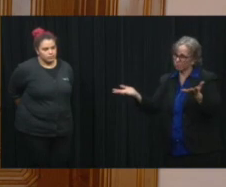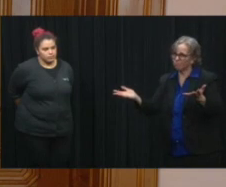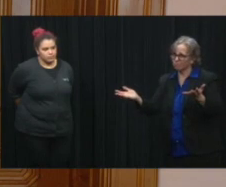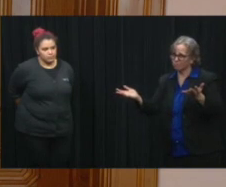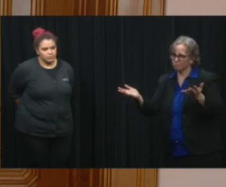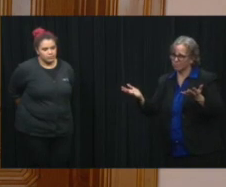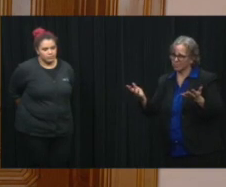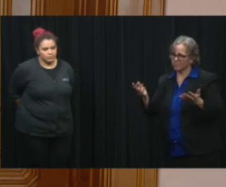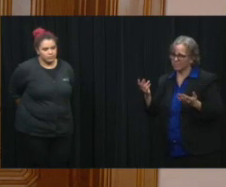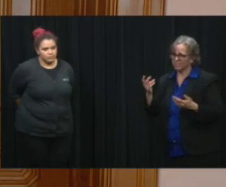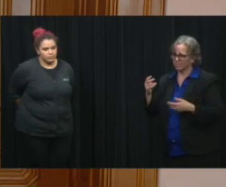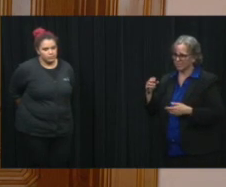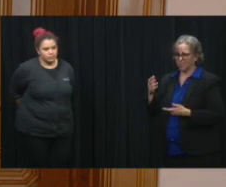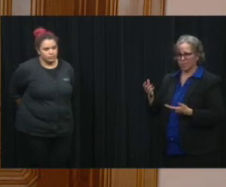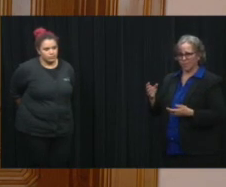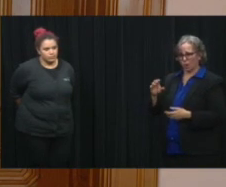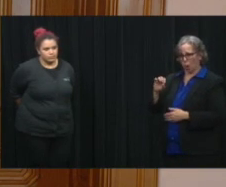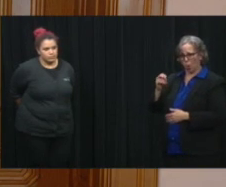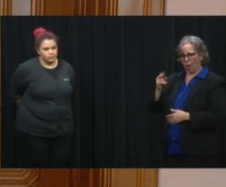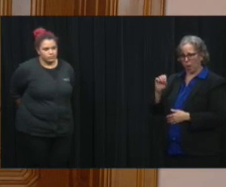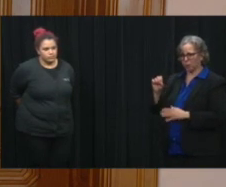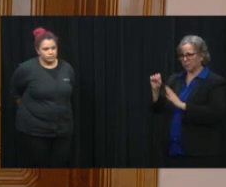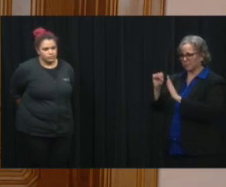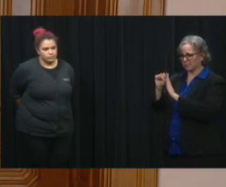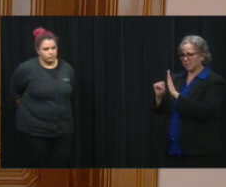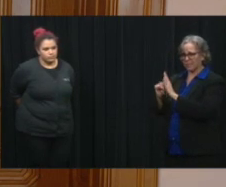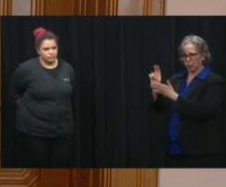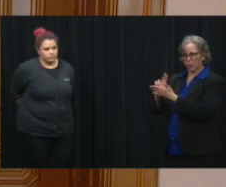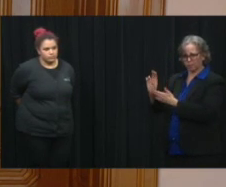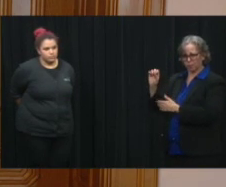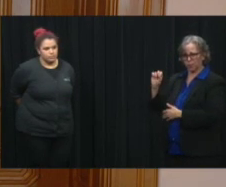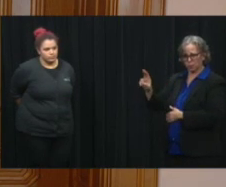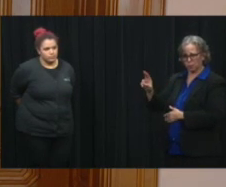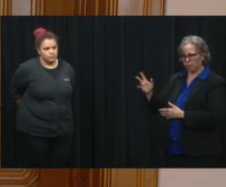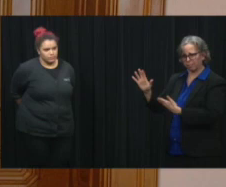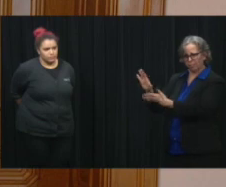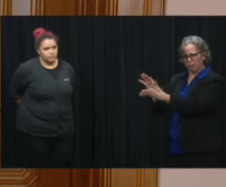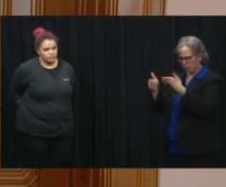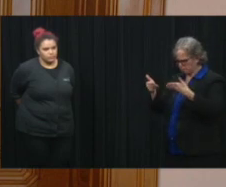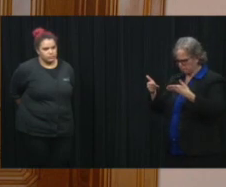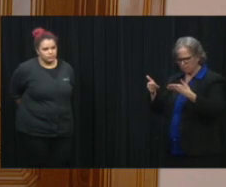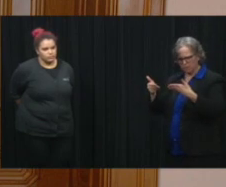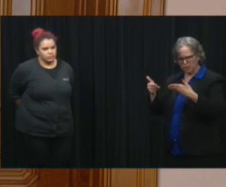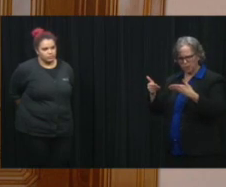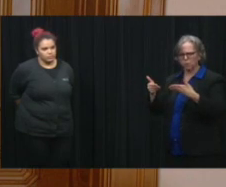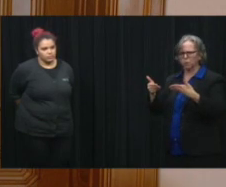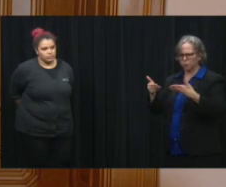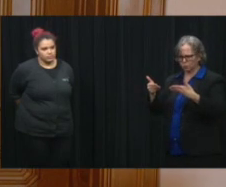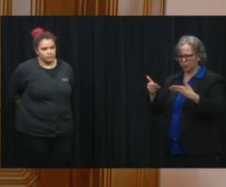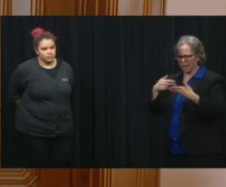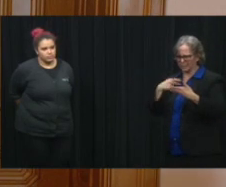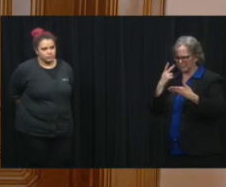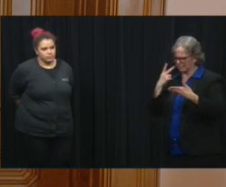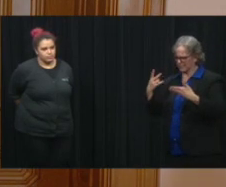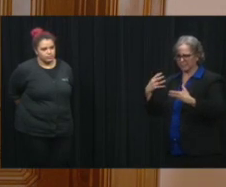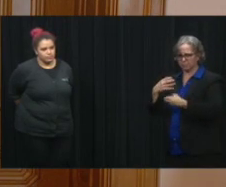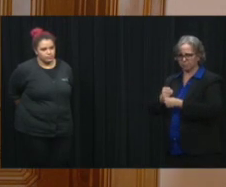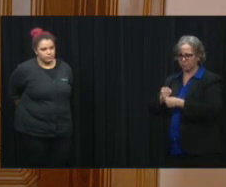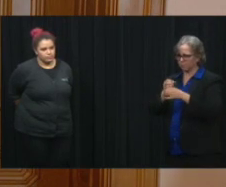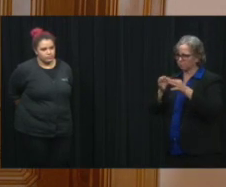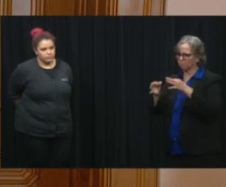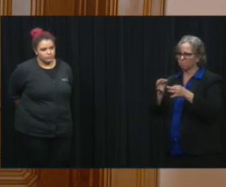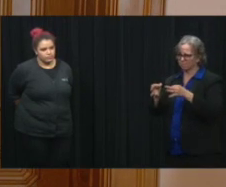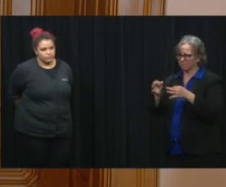State. And so what we've outlined today is really where we think we are at this point. And